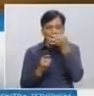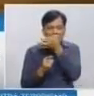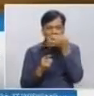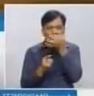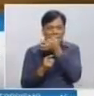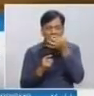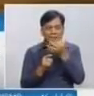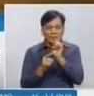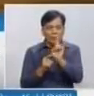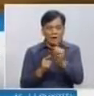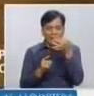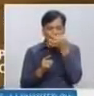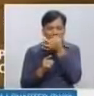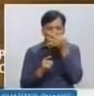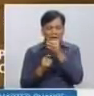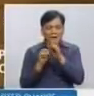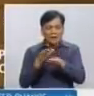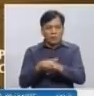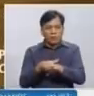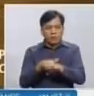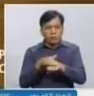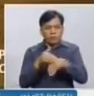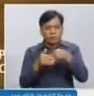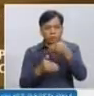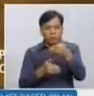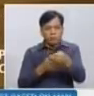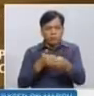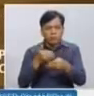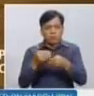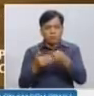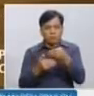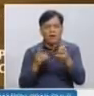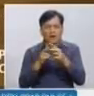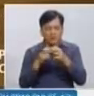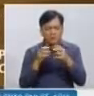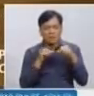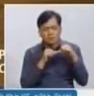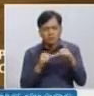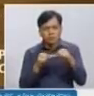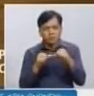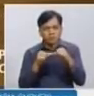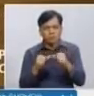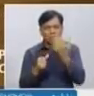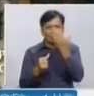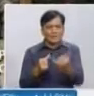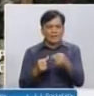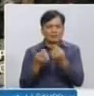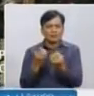die slowly, slow deaths, and yet they persist in doing what they do,